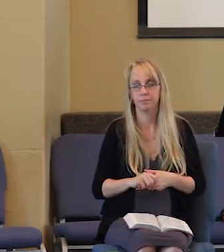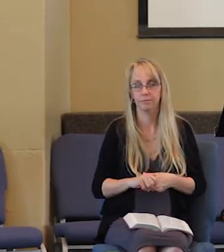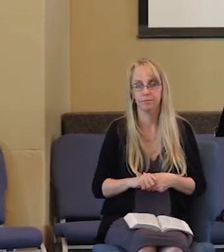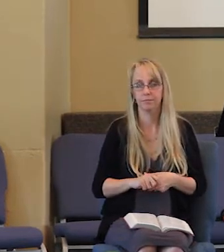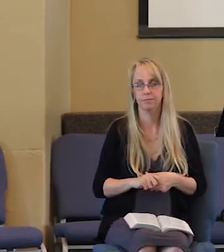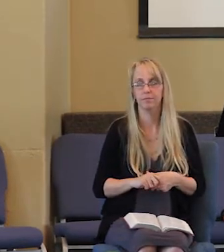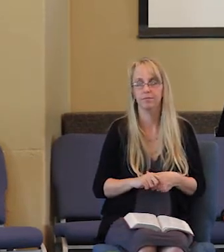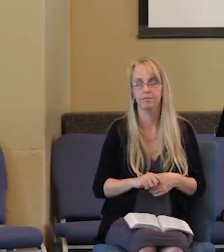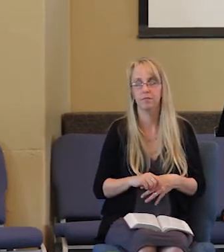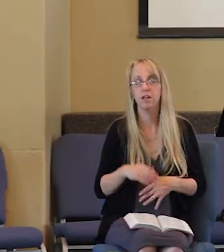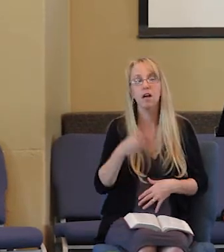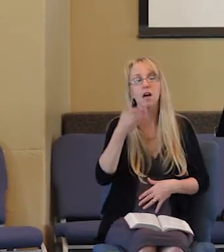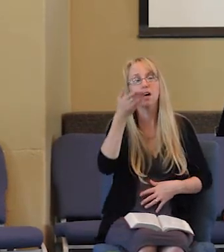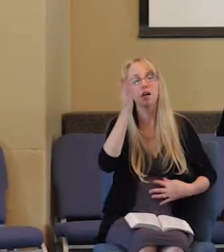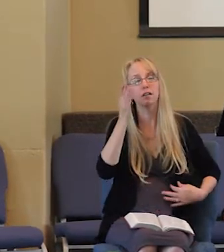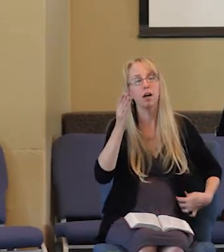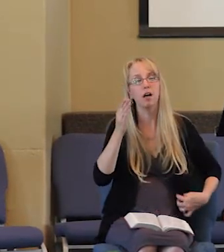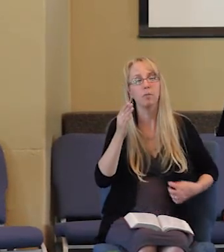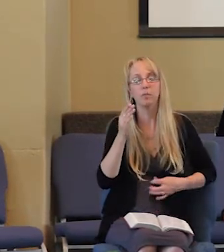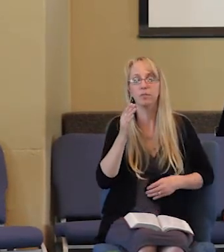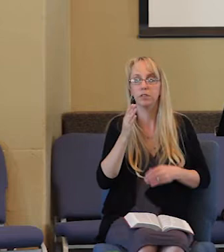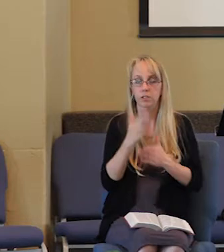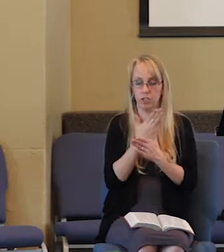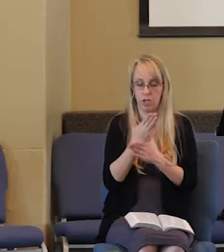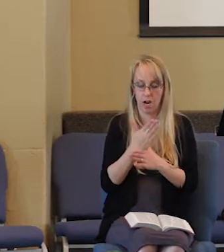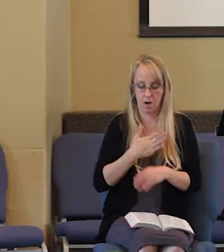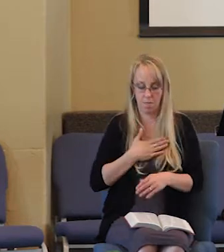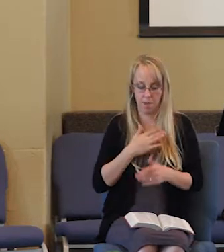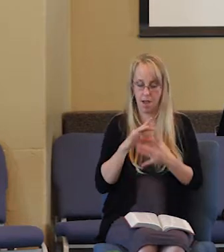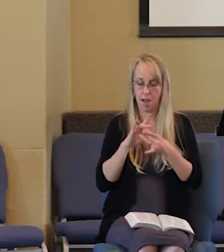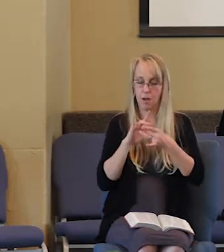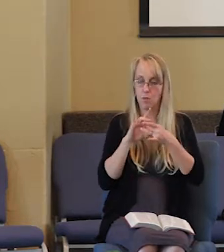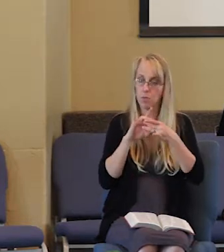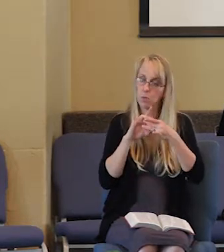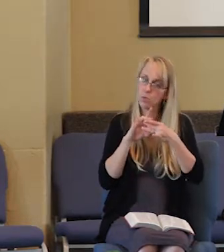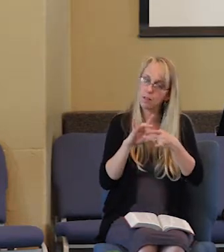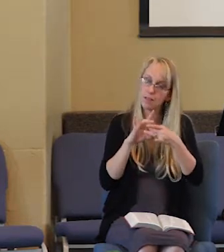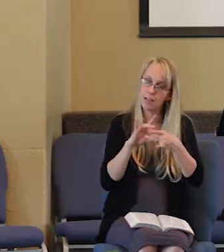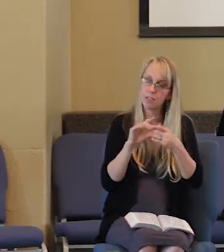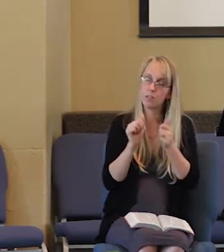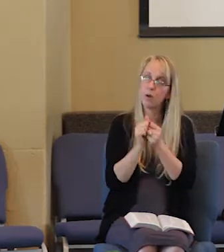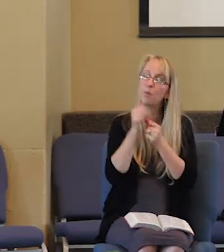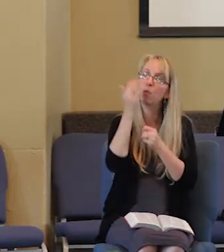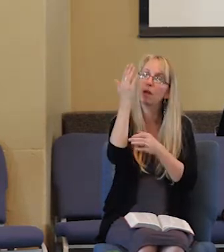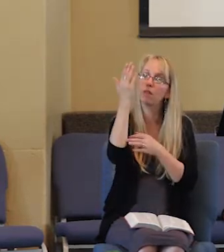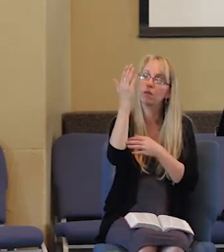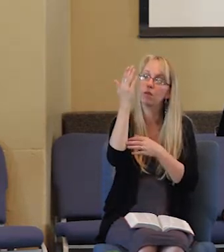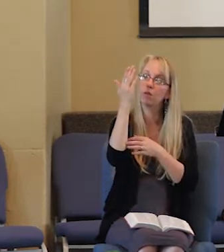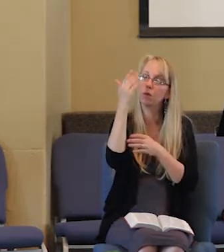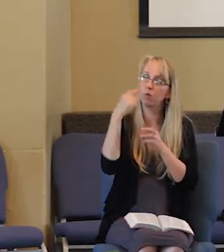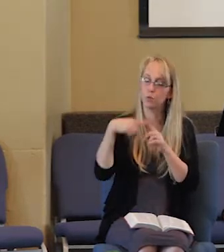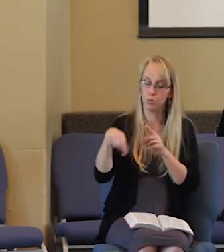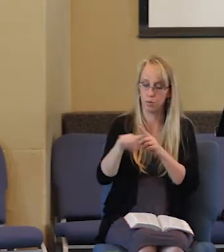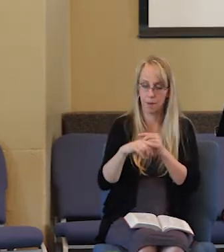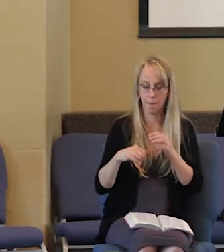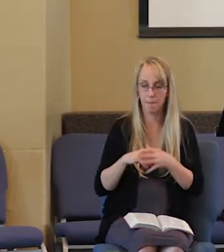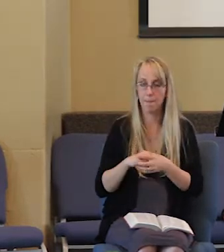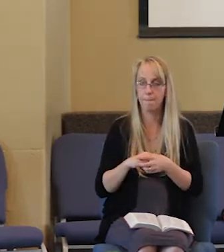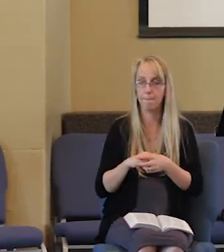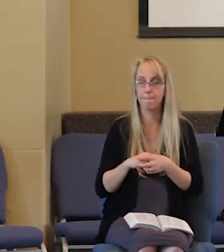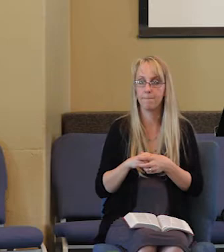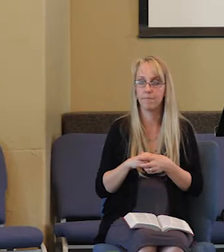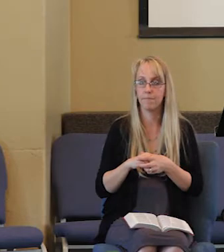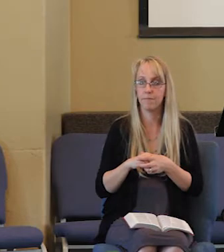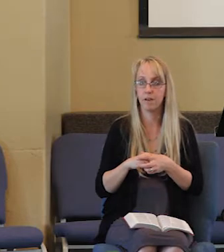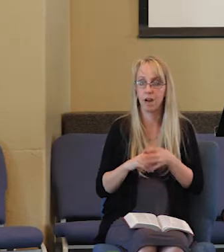God, may I share my relationship with you to them. And above all,